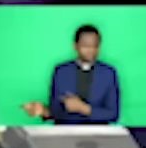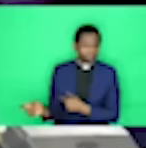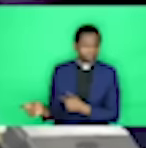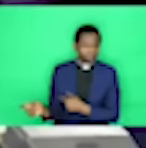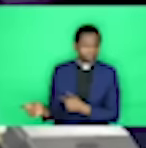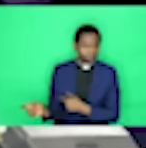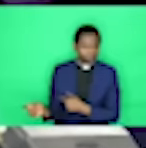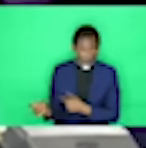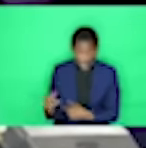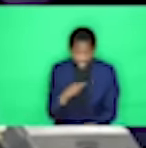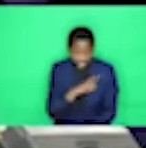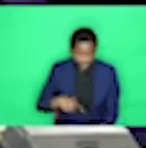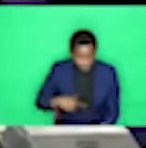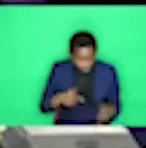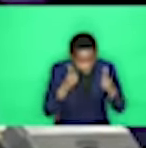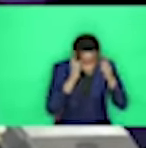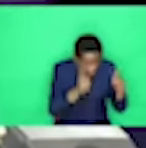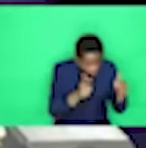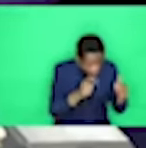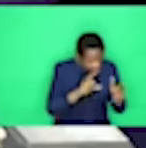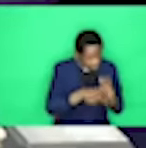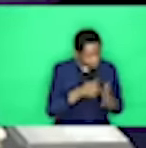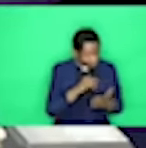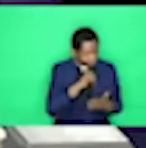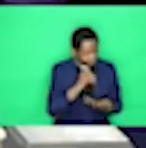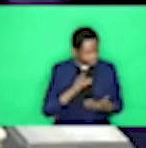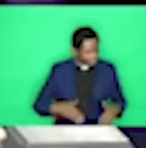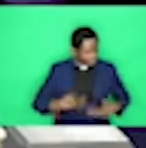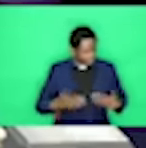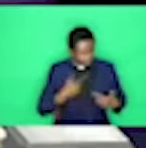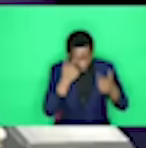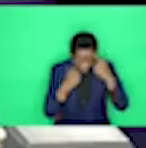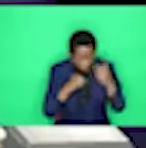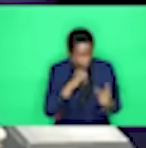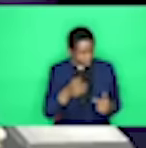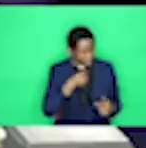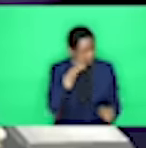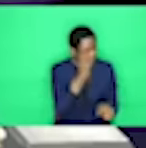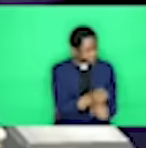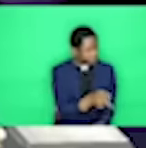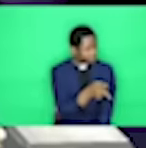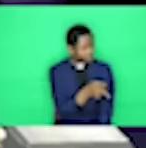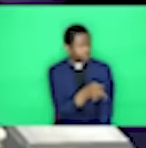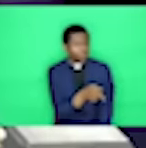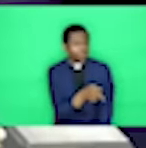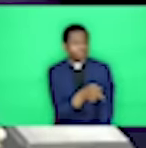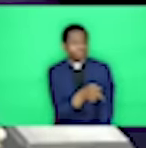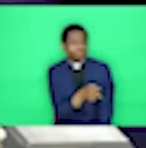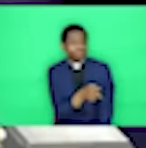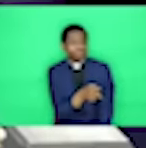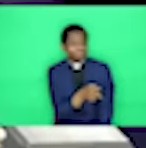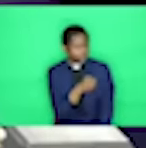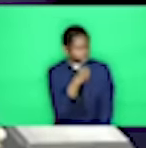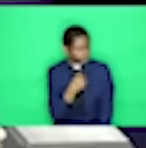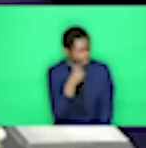The Lord looked and was displeased that there was no justice. Na Awurade huni na ansone ni na say